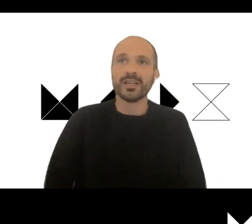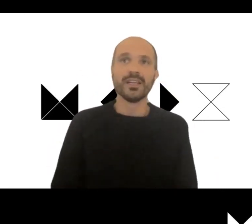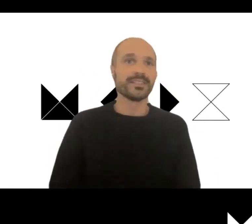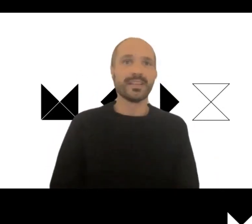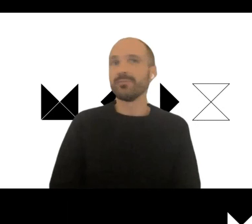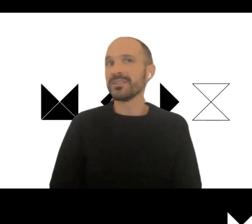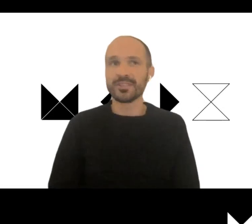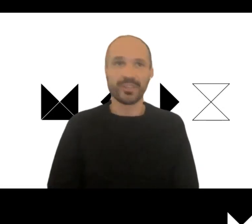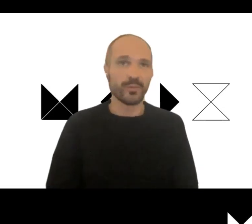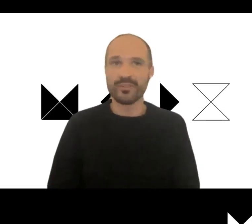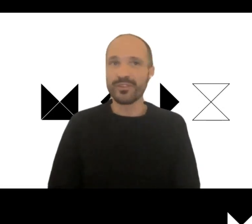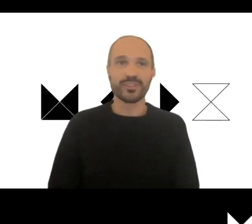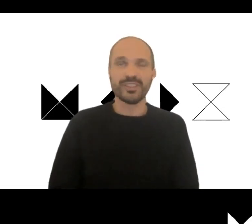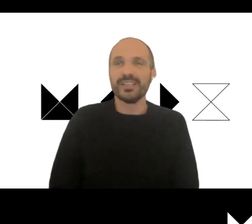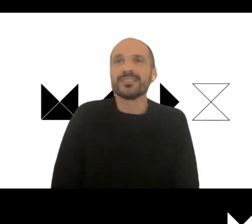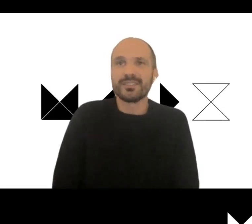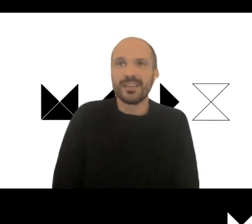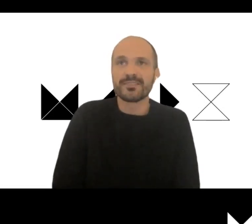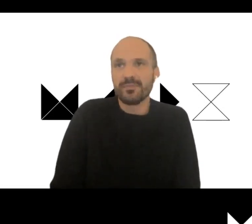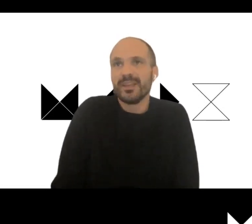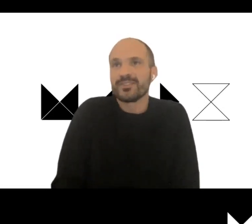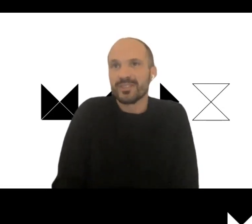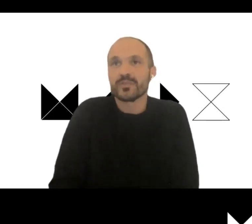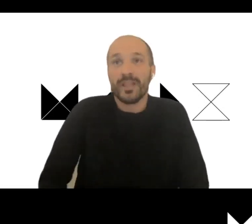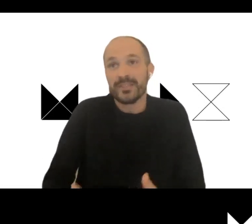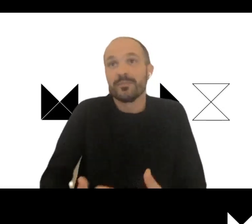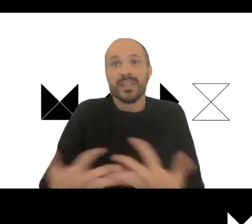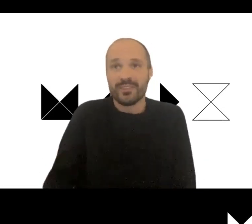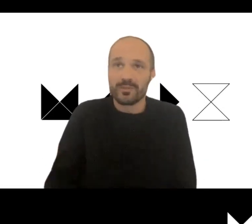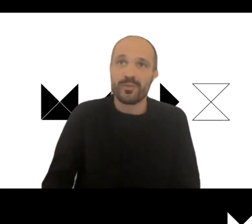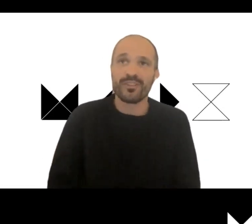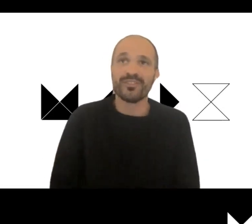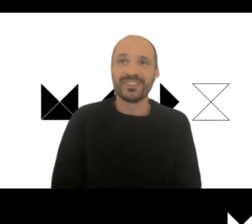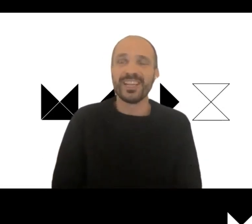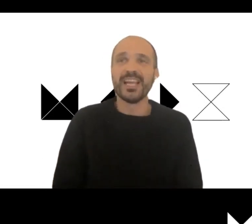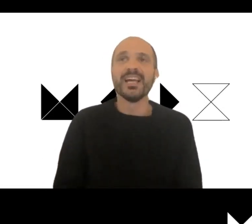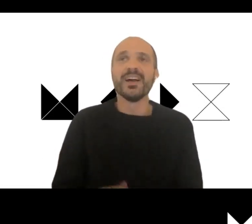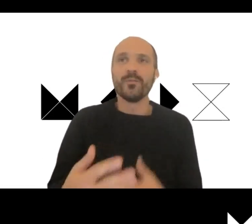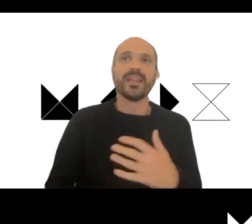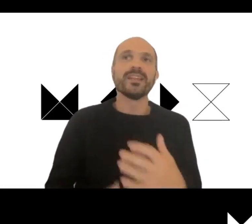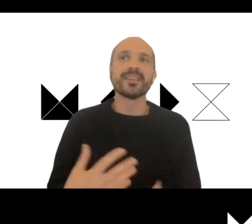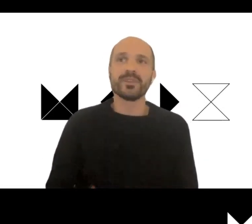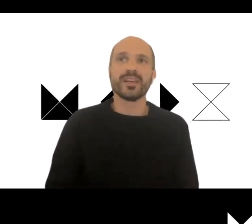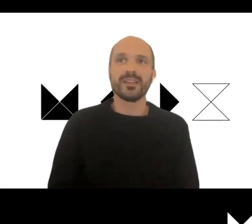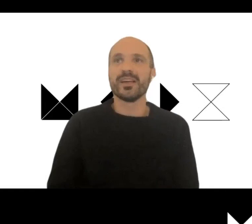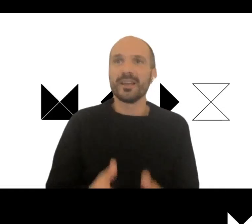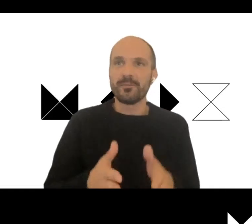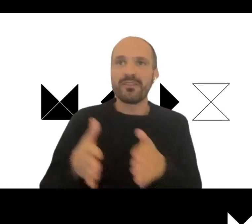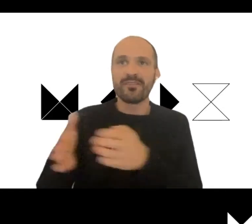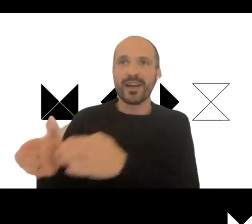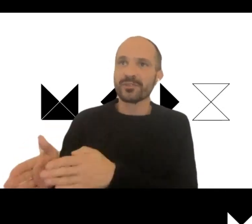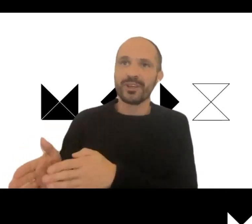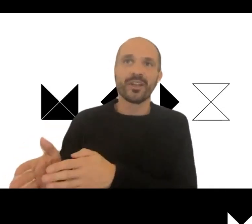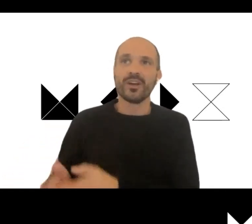work. It's not necessarily more efficient. It is believed to be more efficient. And it's something that